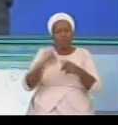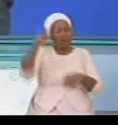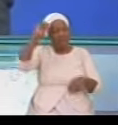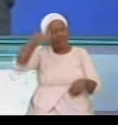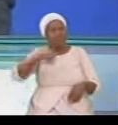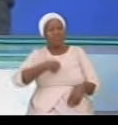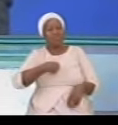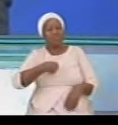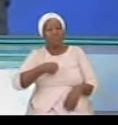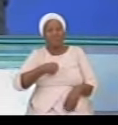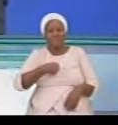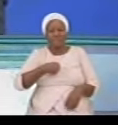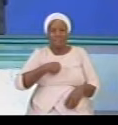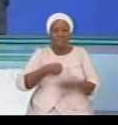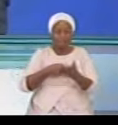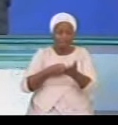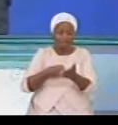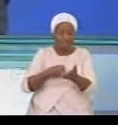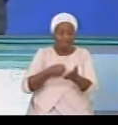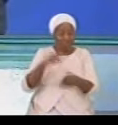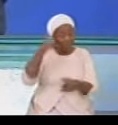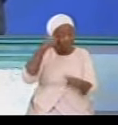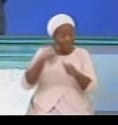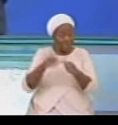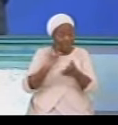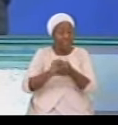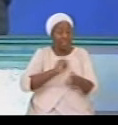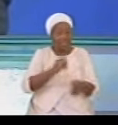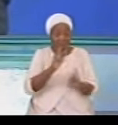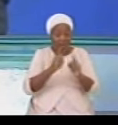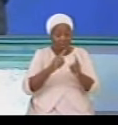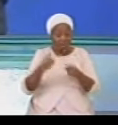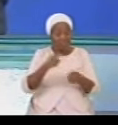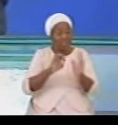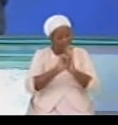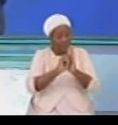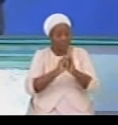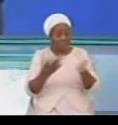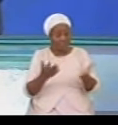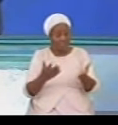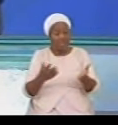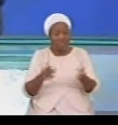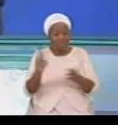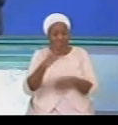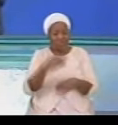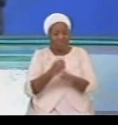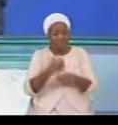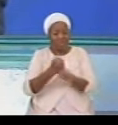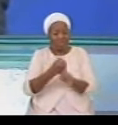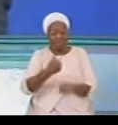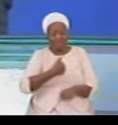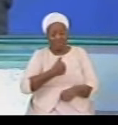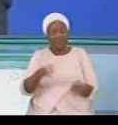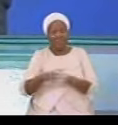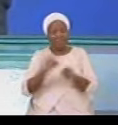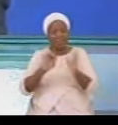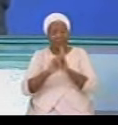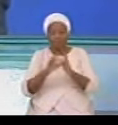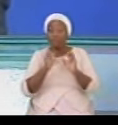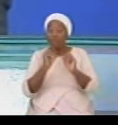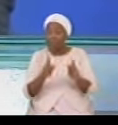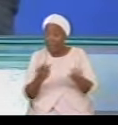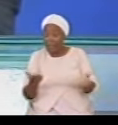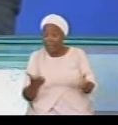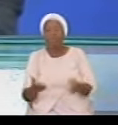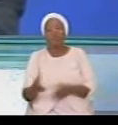me, I'm actually talking, you know, to you, I'm making myself an example. Is that all right? And then the devil